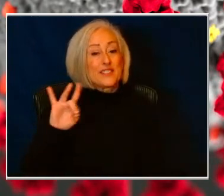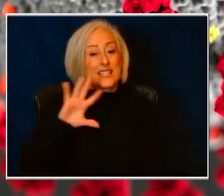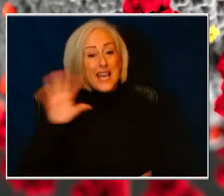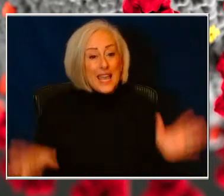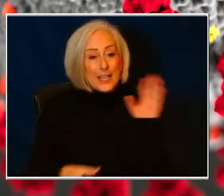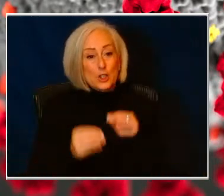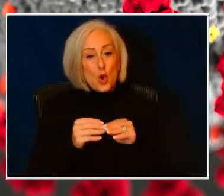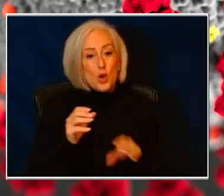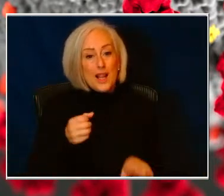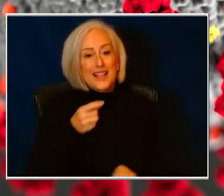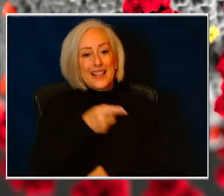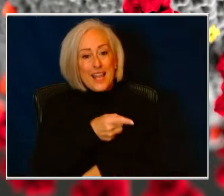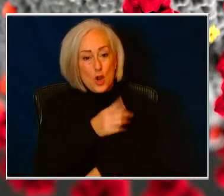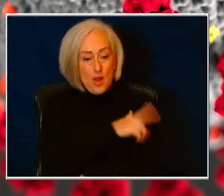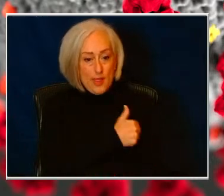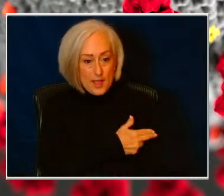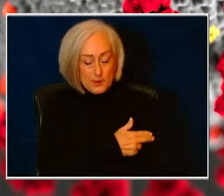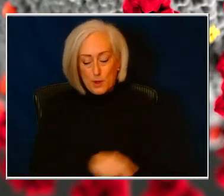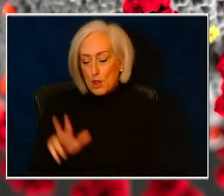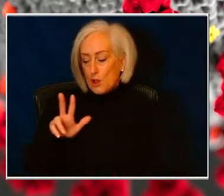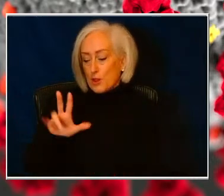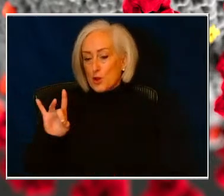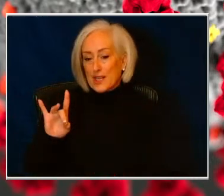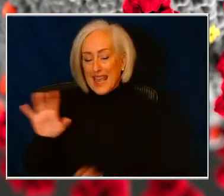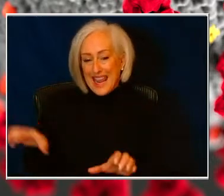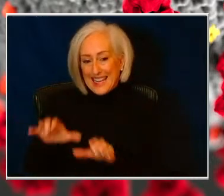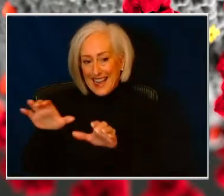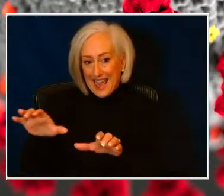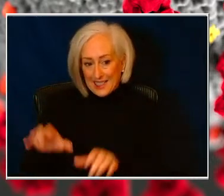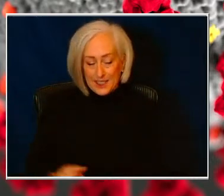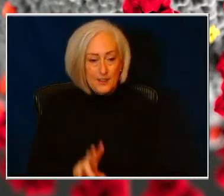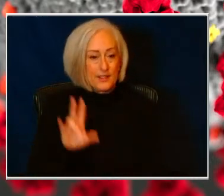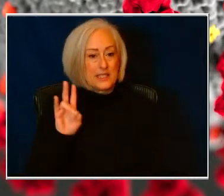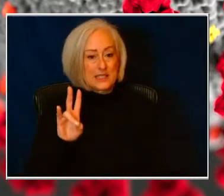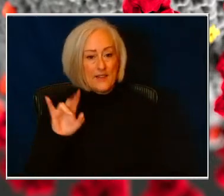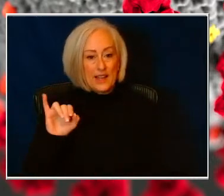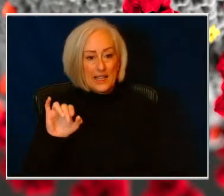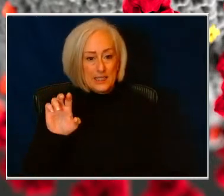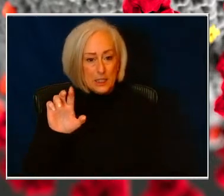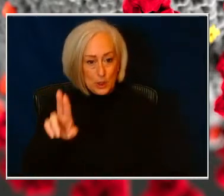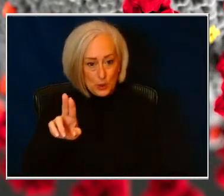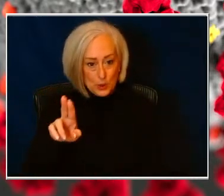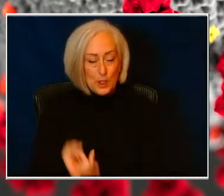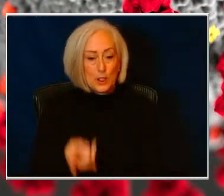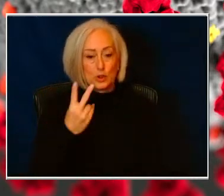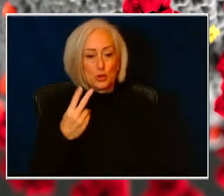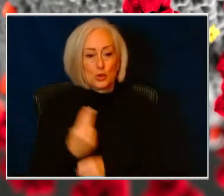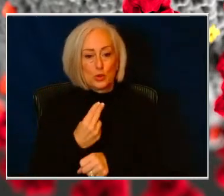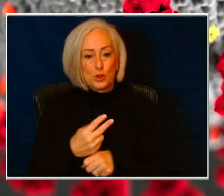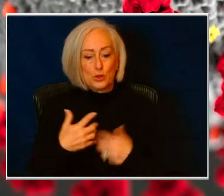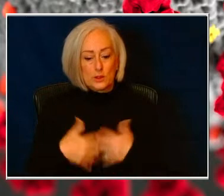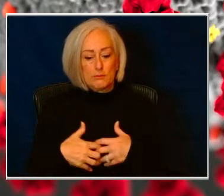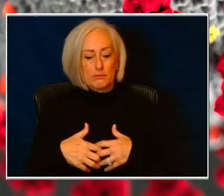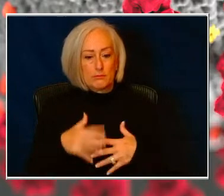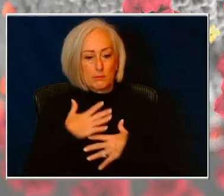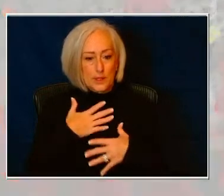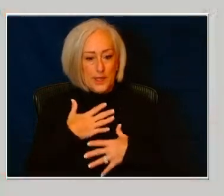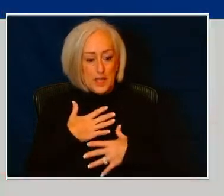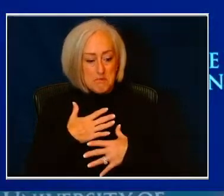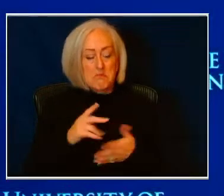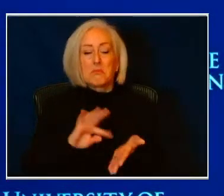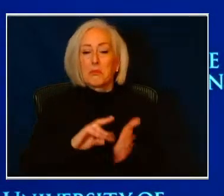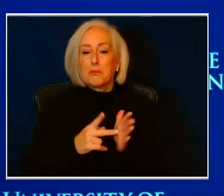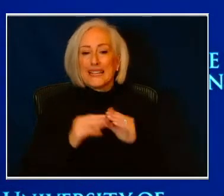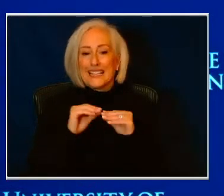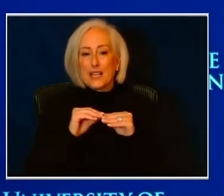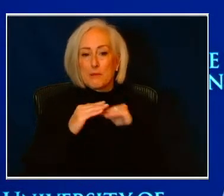hospital. Of those, 38 are active infections with 7 in the ICU and 2 on the ventilator. So numbers are, holding steady. Hopefully we can